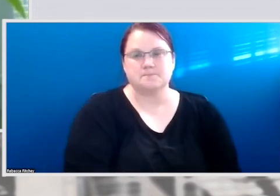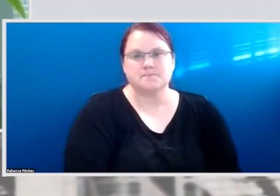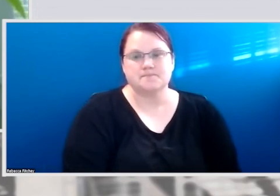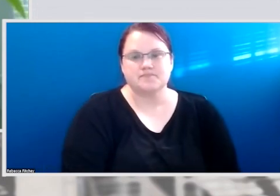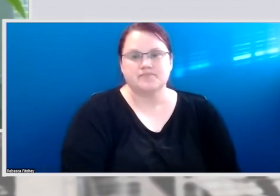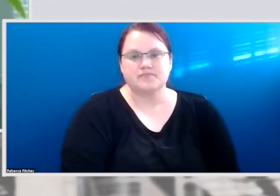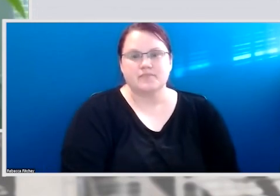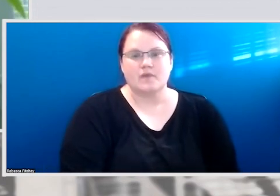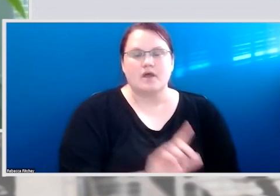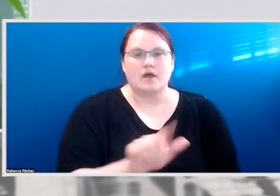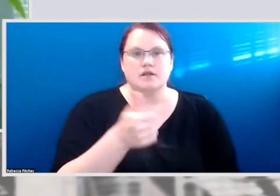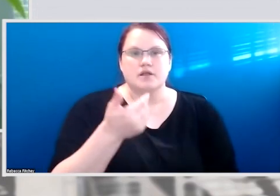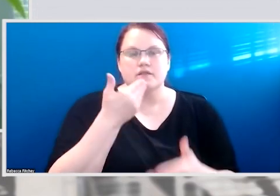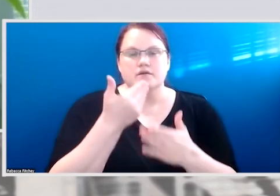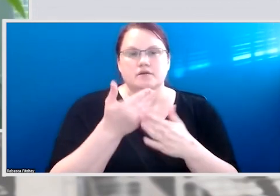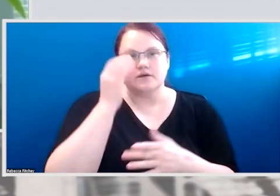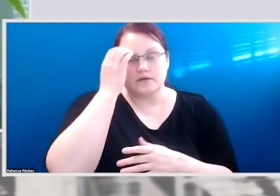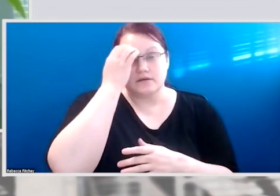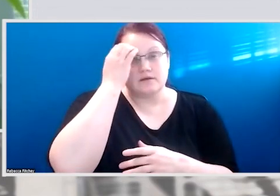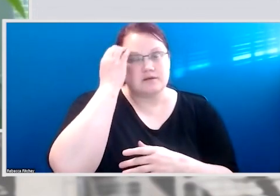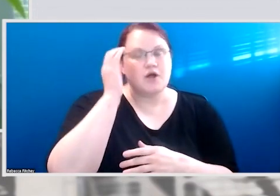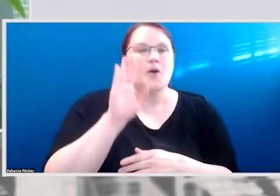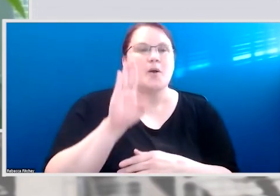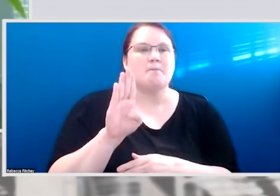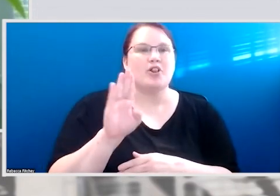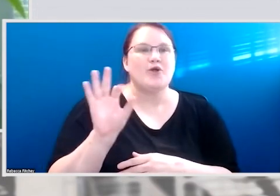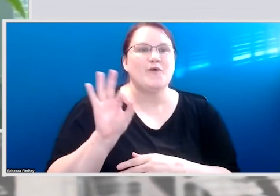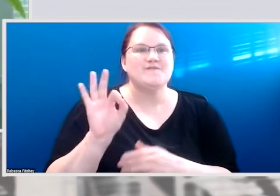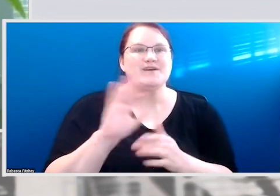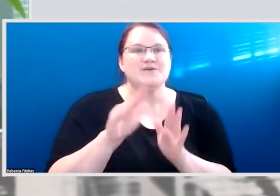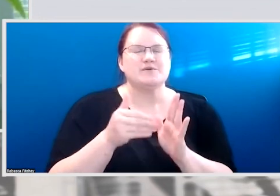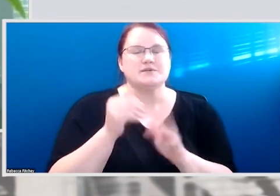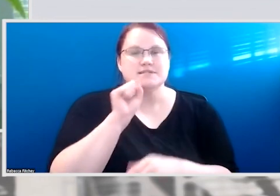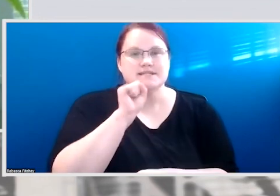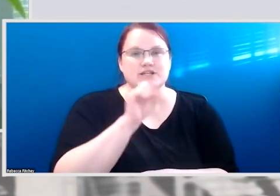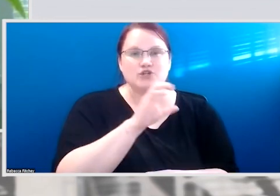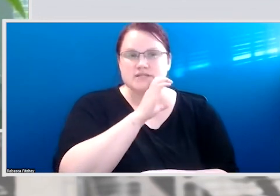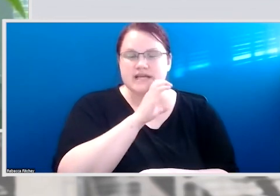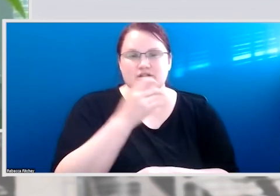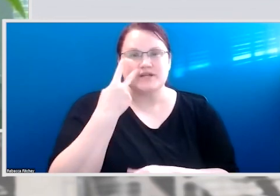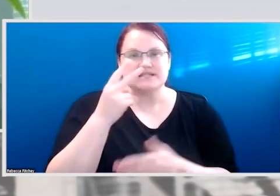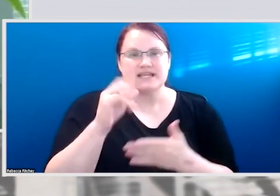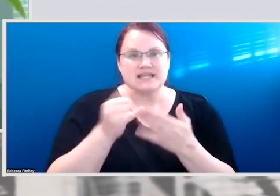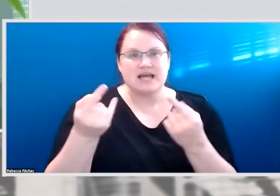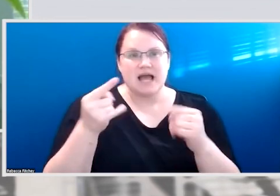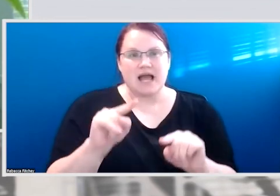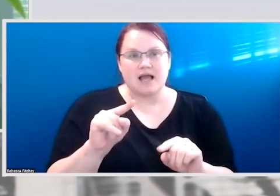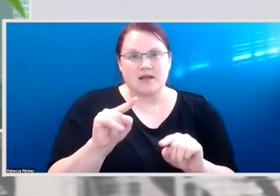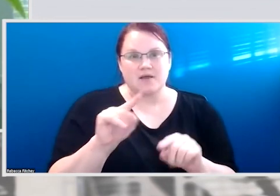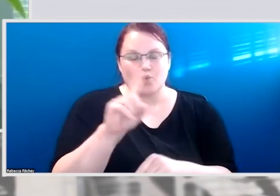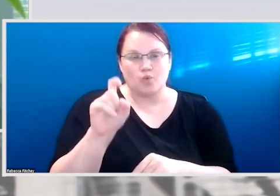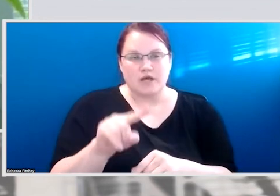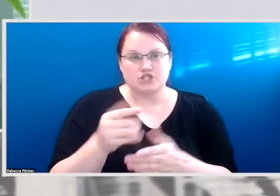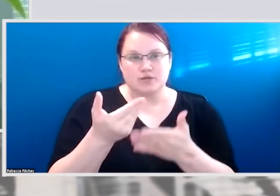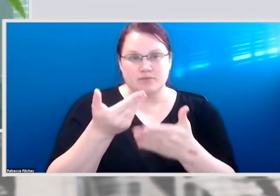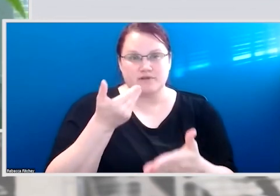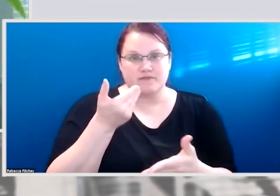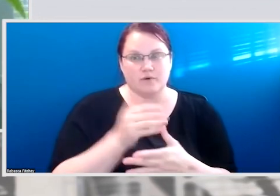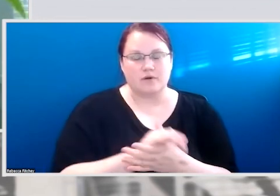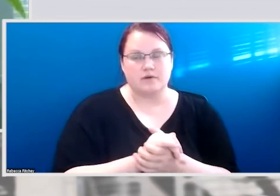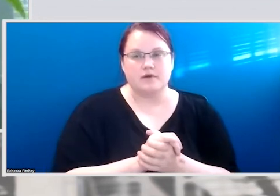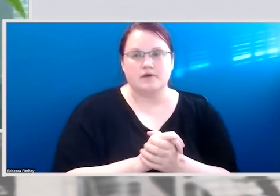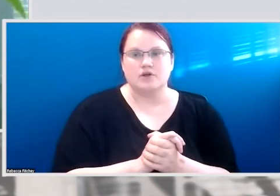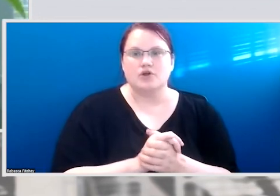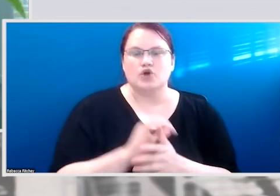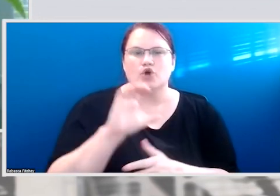There's another good question. Can we have a Bloomfield Senior Center? I've seen that one come up before. Chris or Andrew, I guess more Chris. I don't know